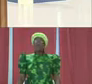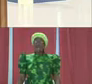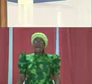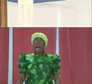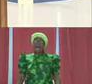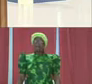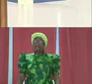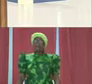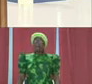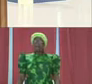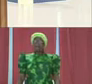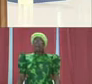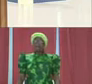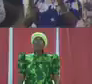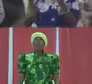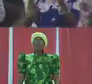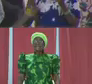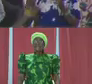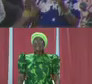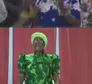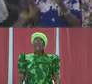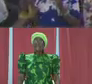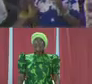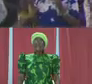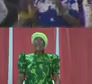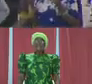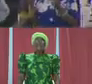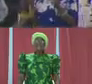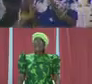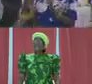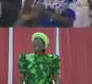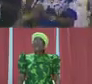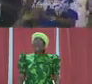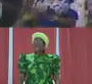Breathe on me, O breath of heaven.